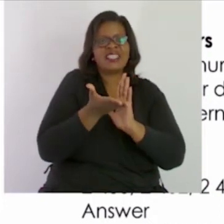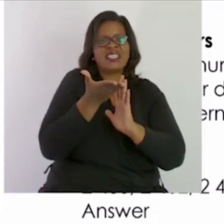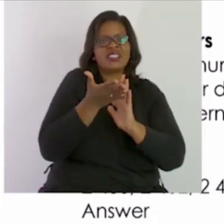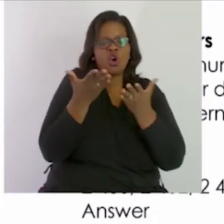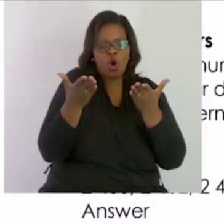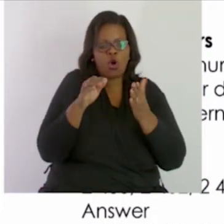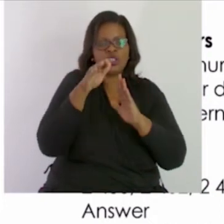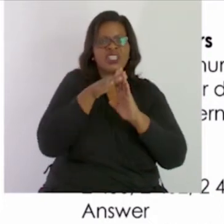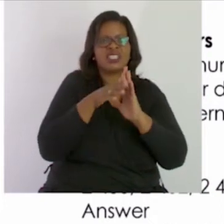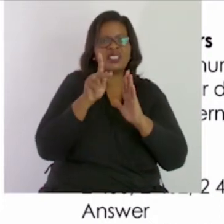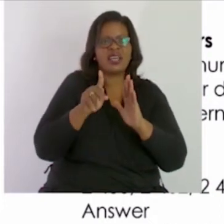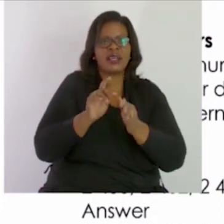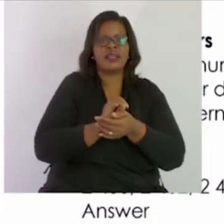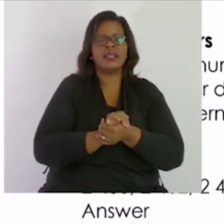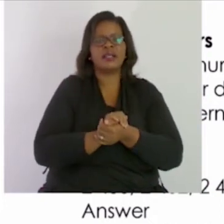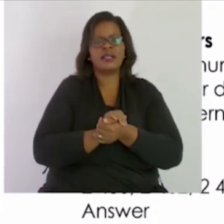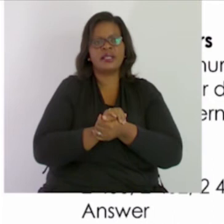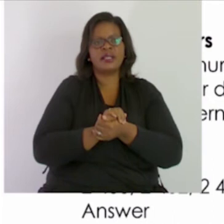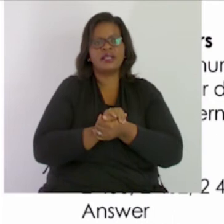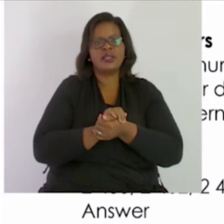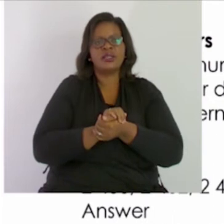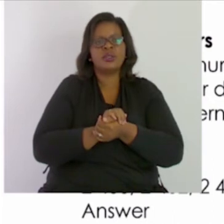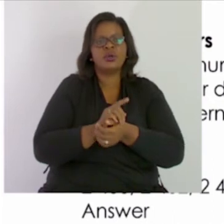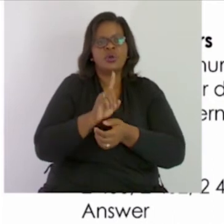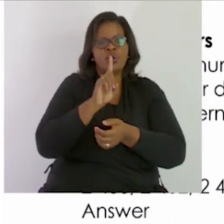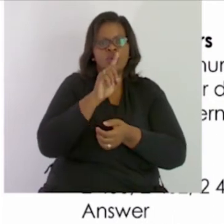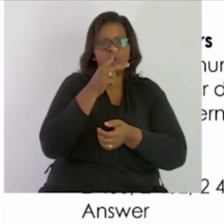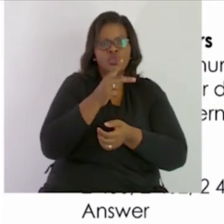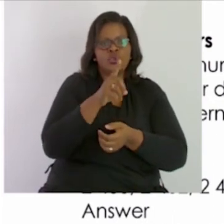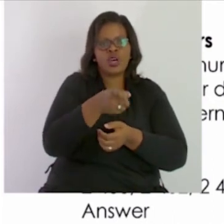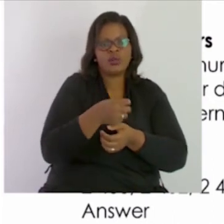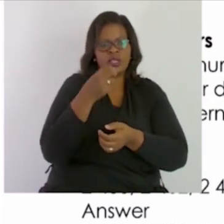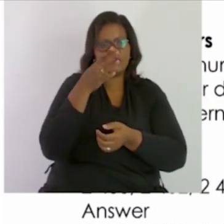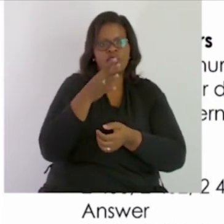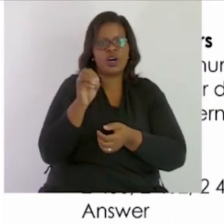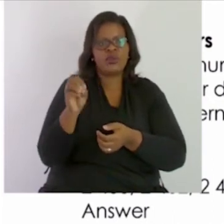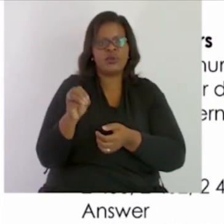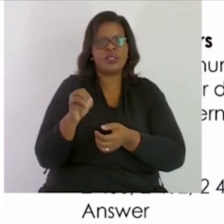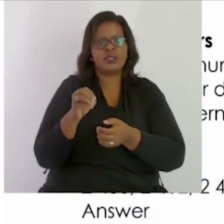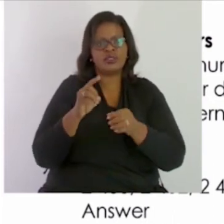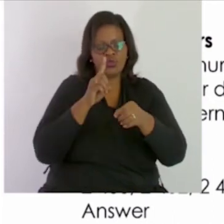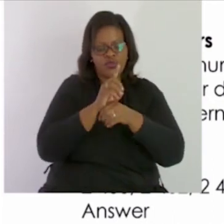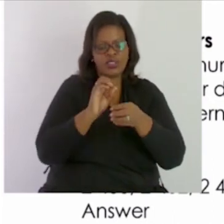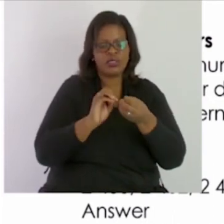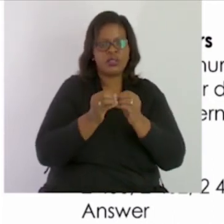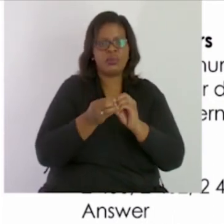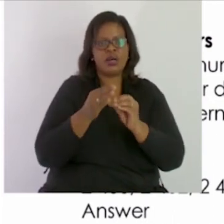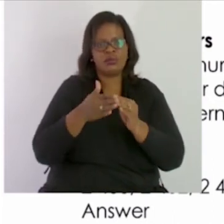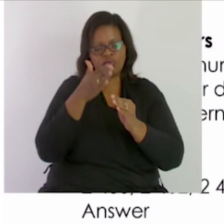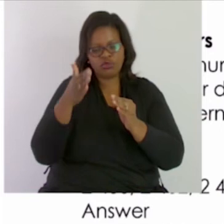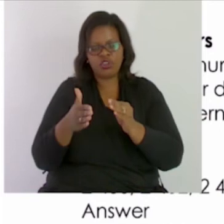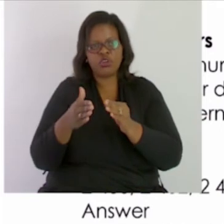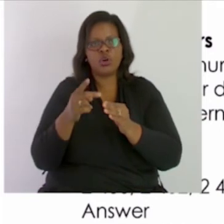Let us go to example 1. We are having 2,400 as our first term, followed by